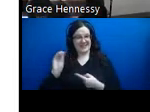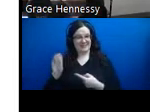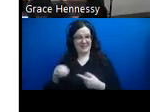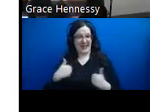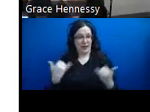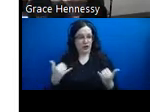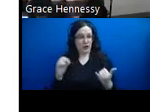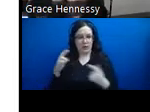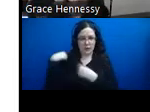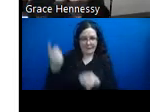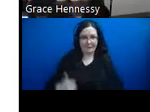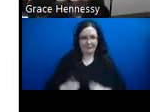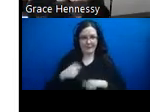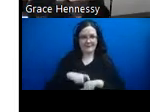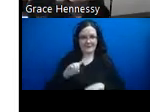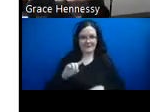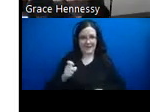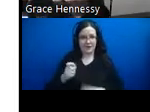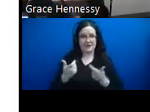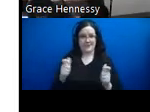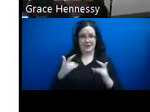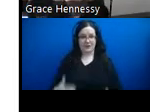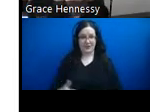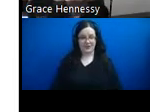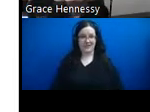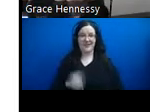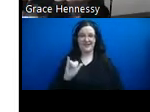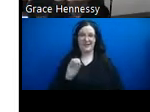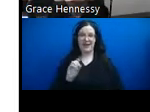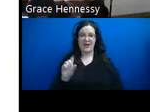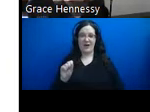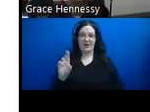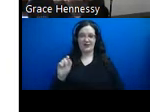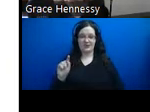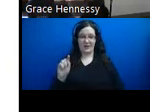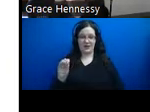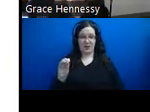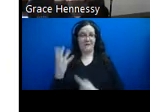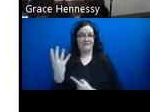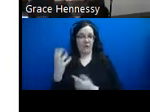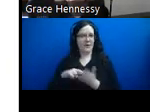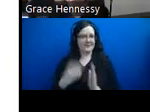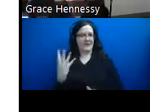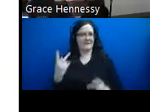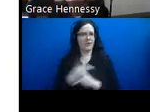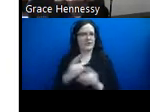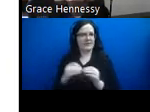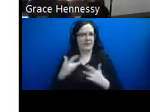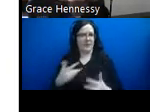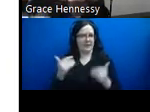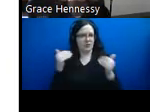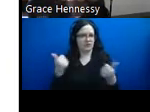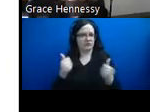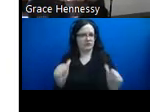diagnosis of major depression, with an odds ratio of 4. So they were 4 times more likely to have a suicide attempt.